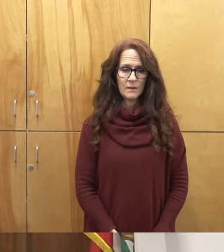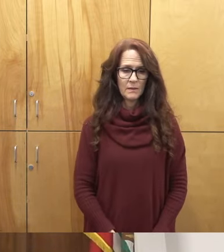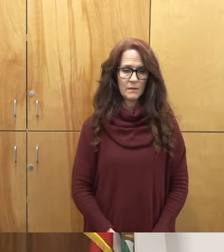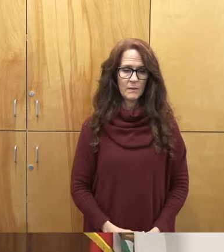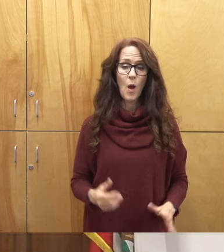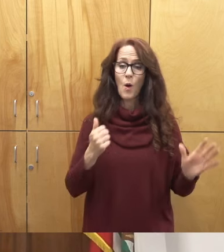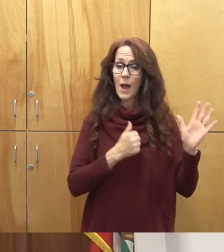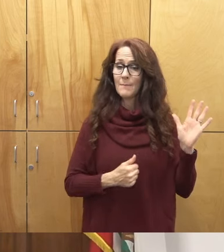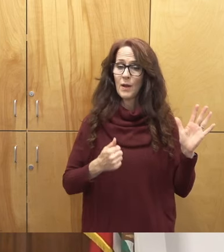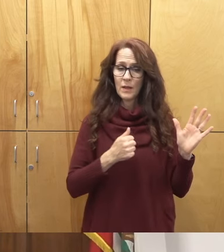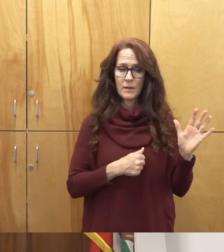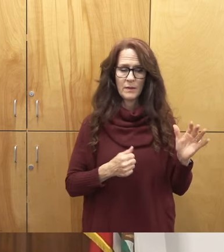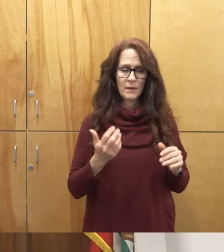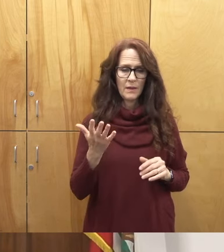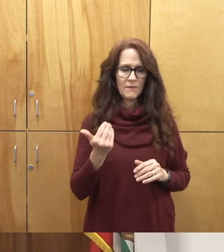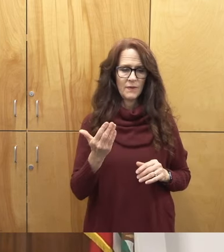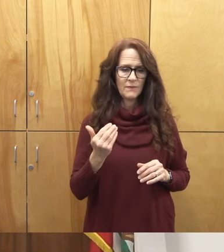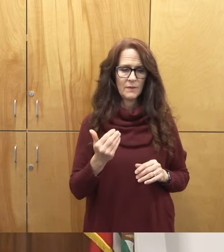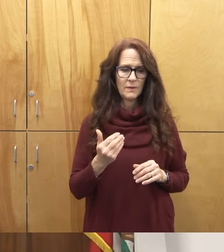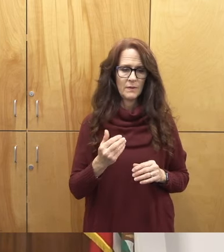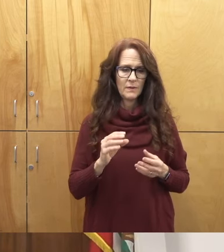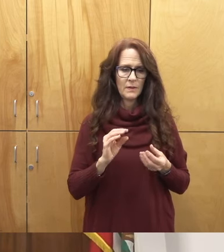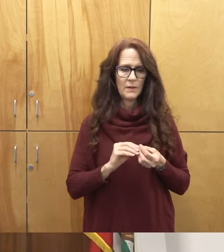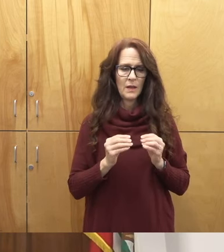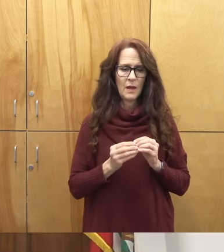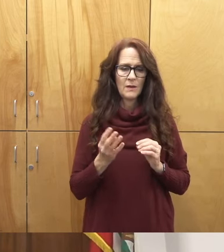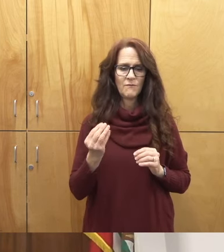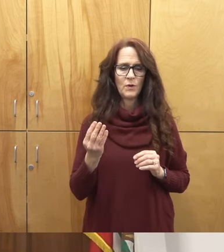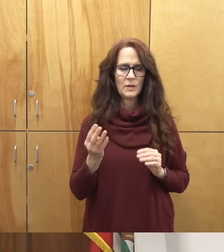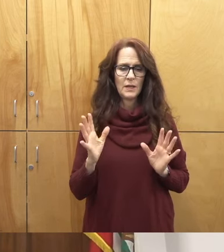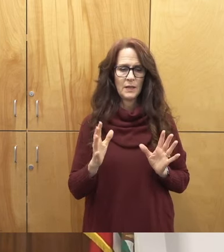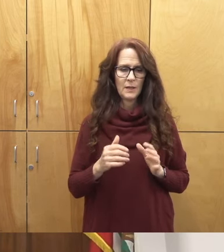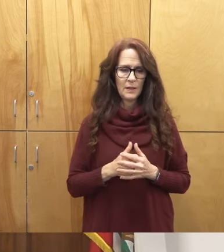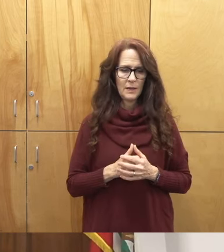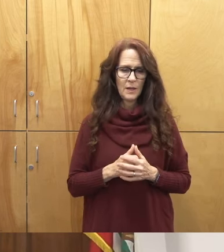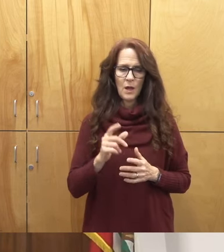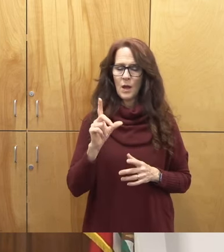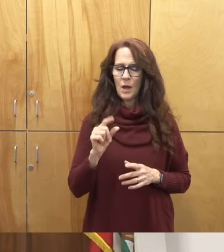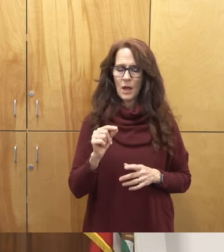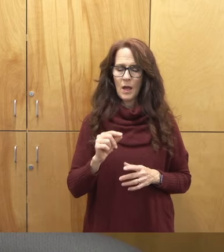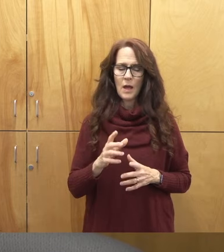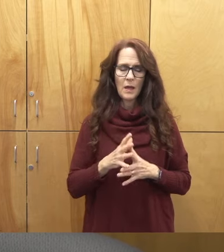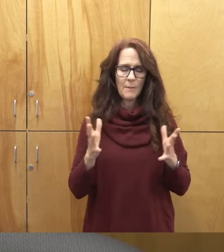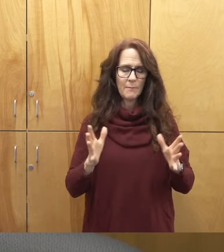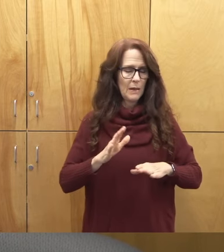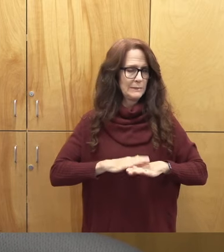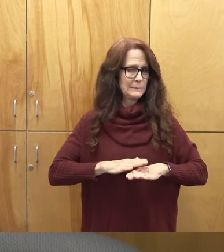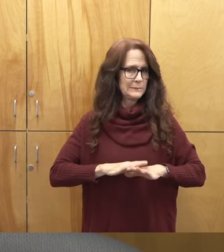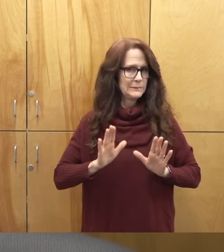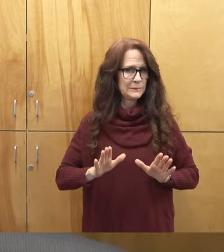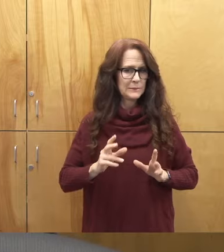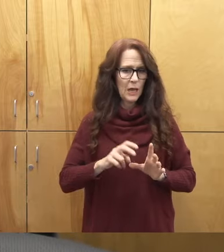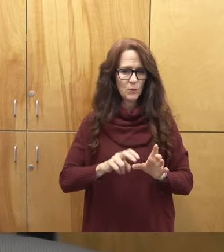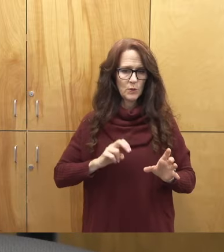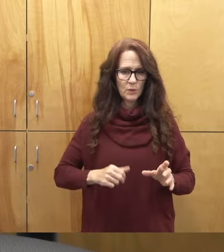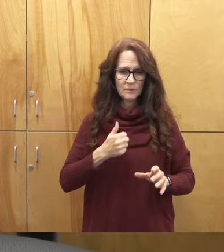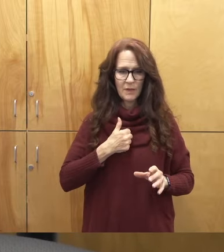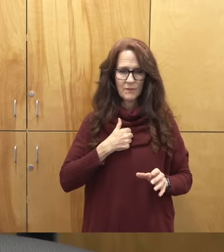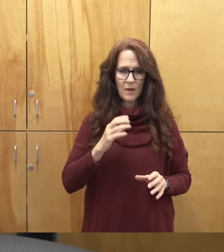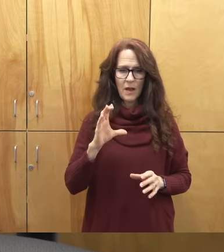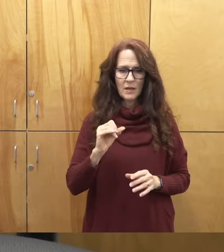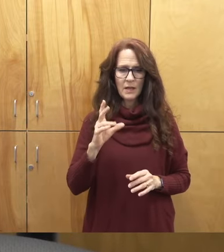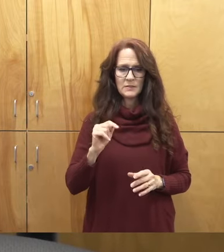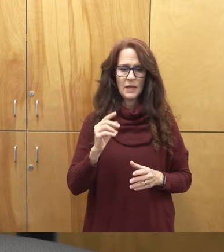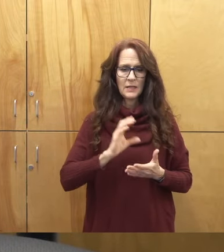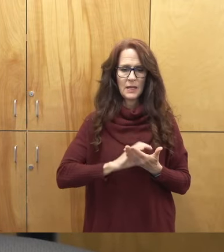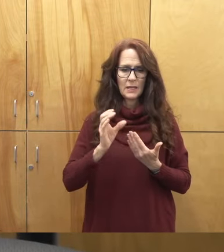I apologize. I said 15. It's actually item 14. So let me say that one more time. Out of abundance of caution, I will recuse myself from consent calendar